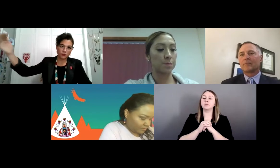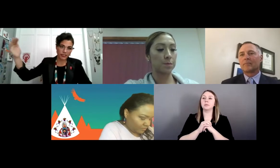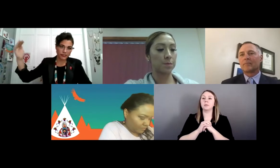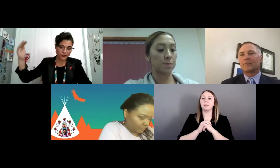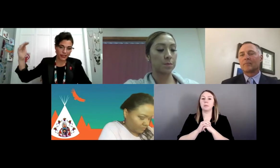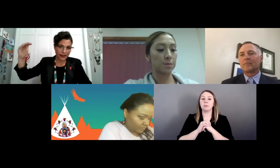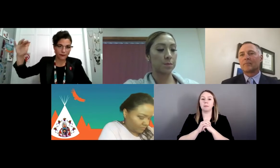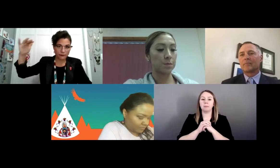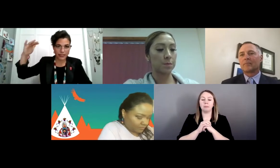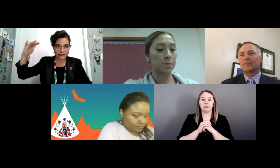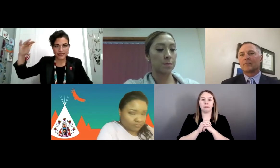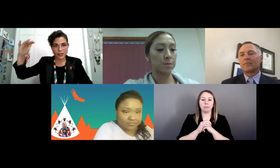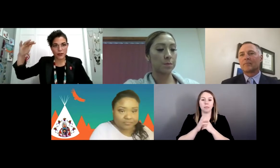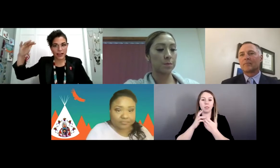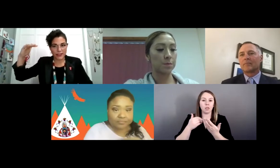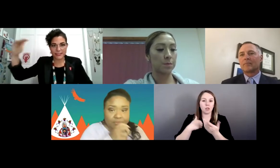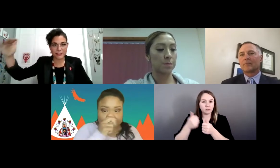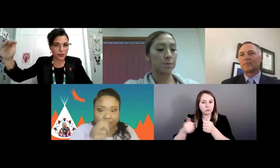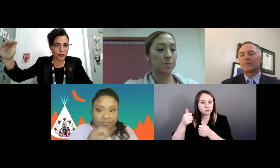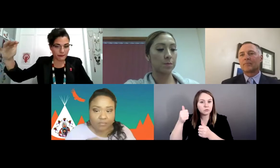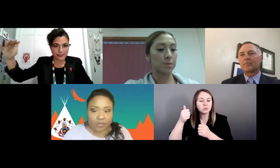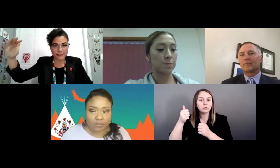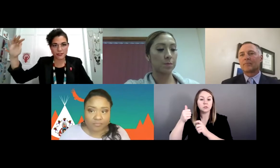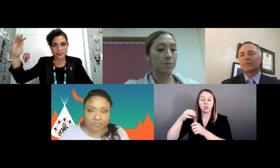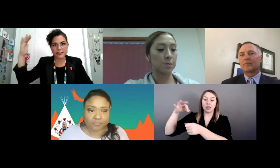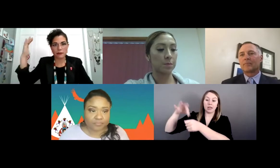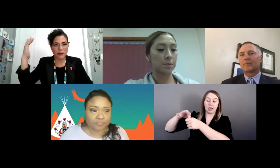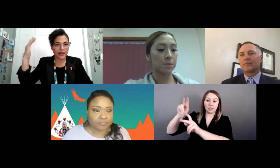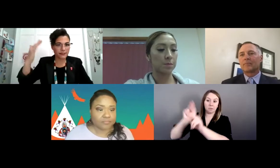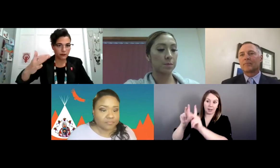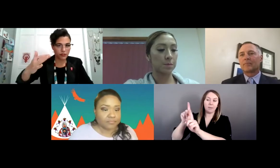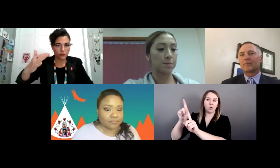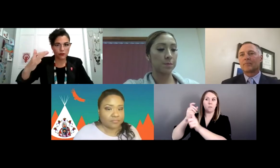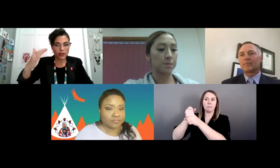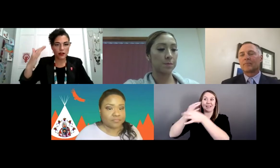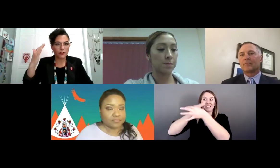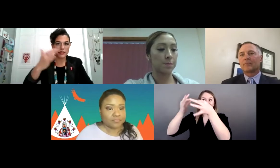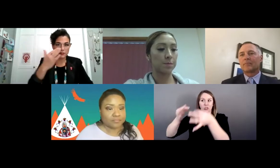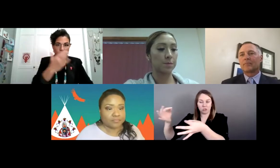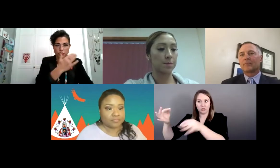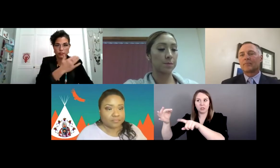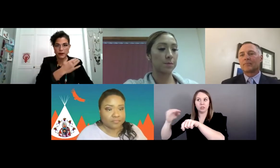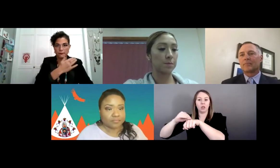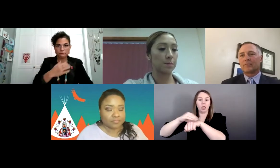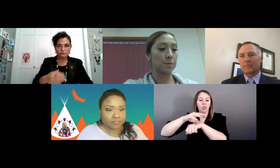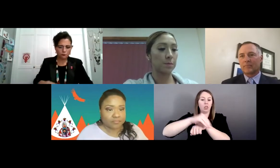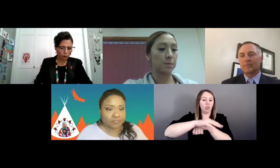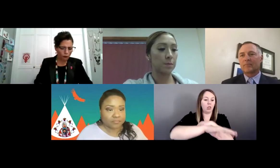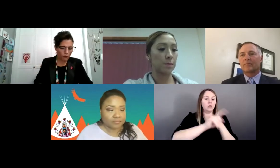devolved authority, so like, right, we have elected officials that make decisions, they get passed down to other institutions,